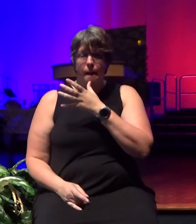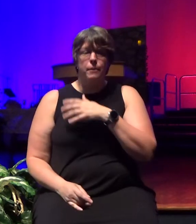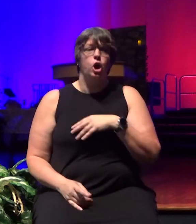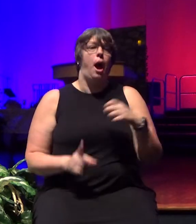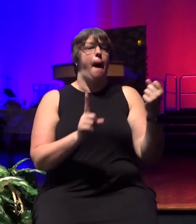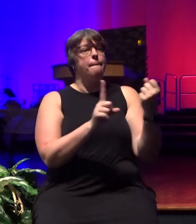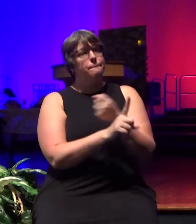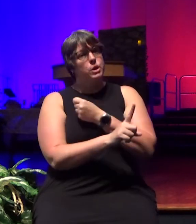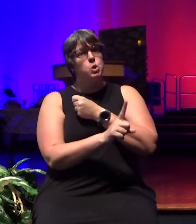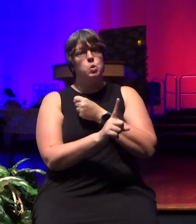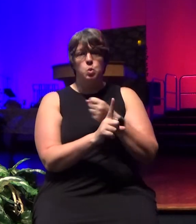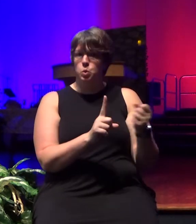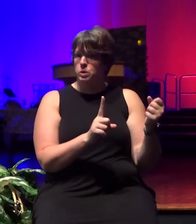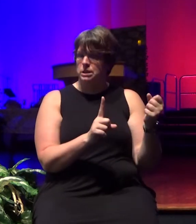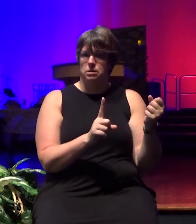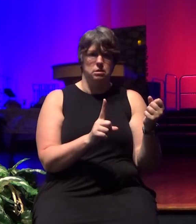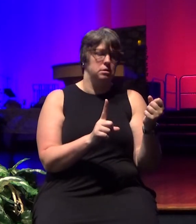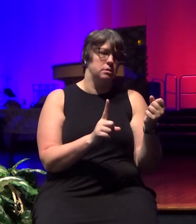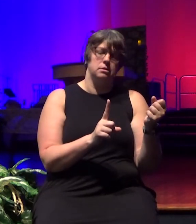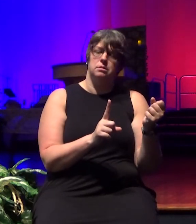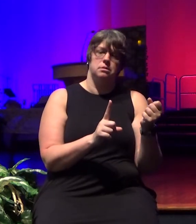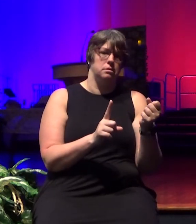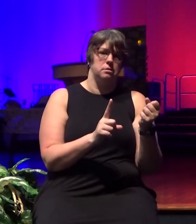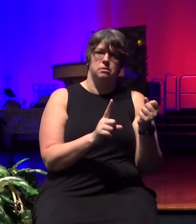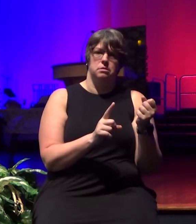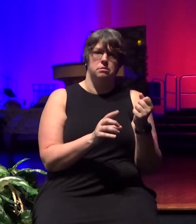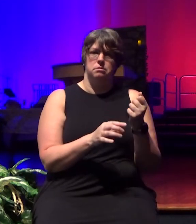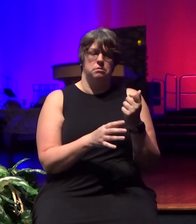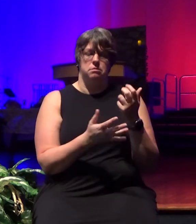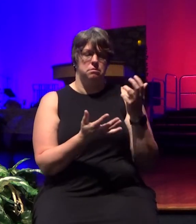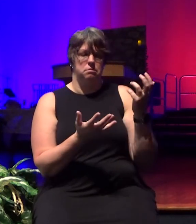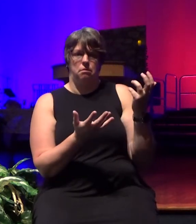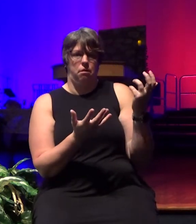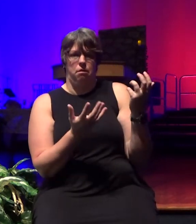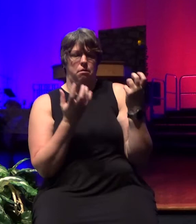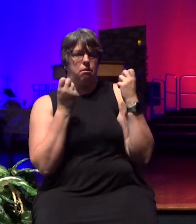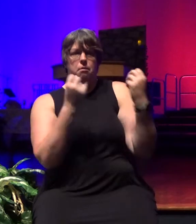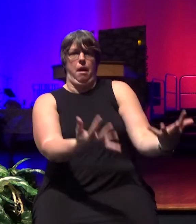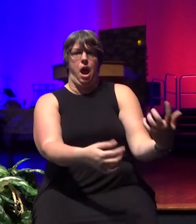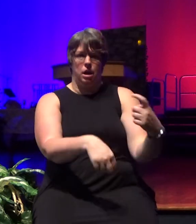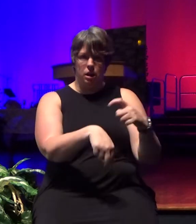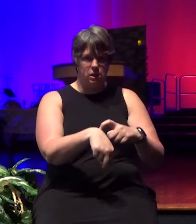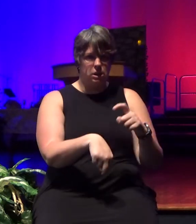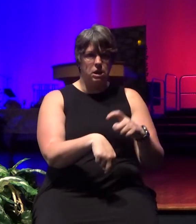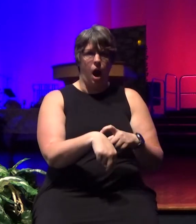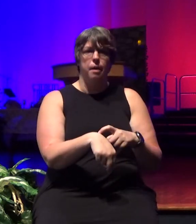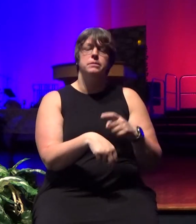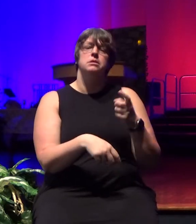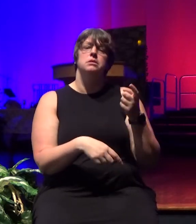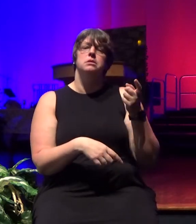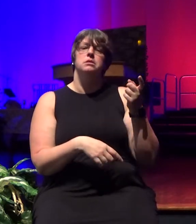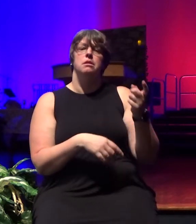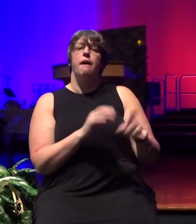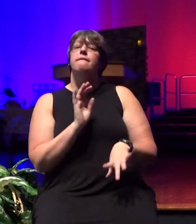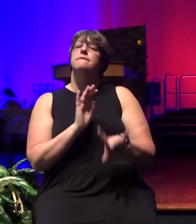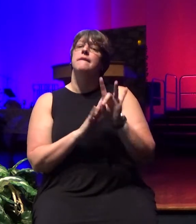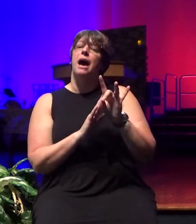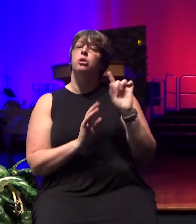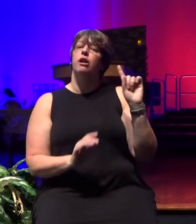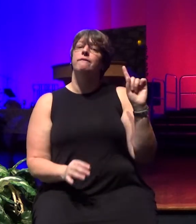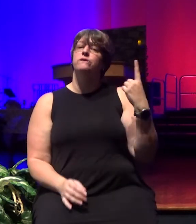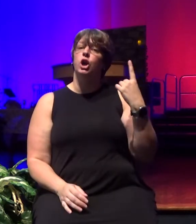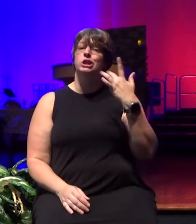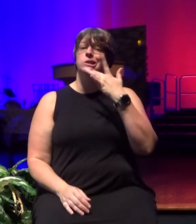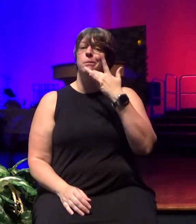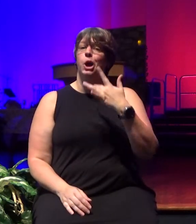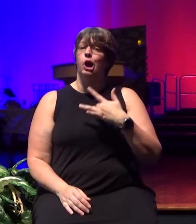of times that she was worthless. She found herself having her very first birthday party around a burning trash